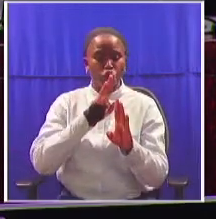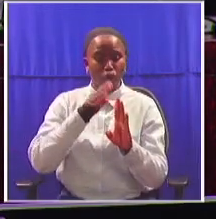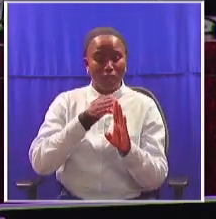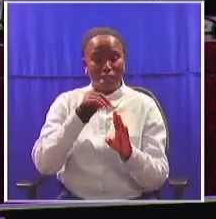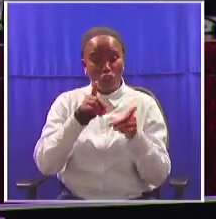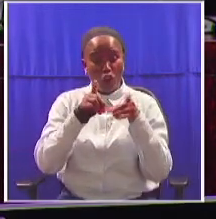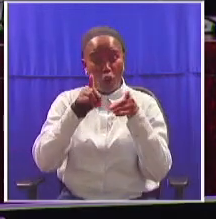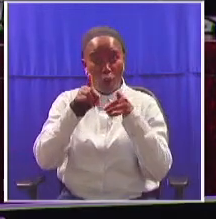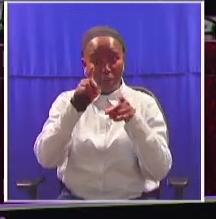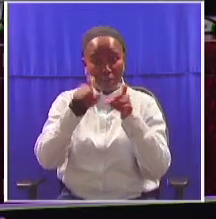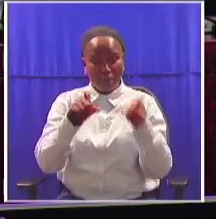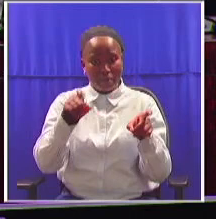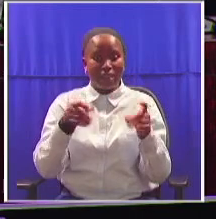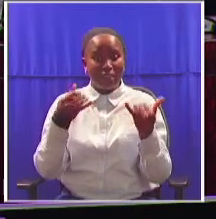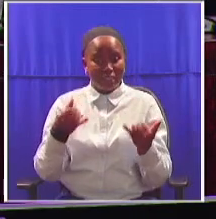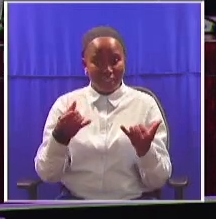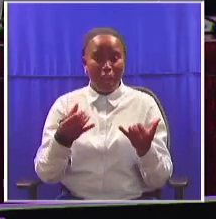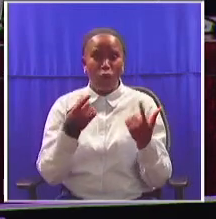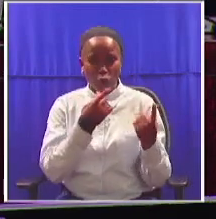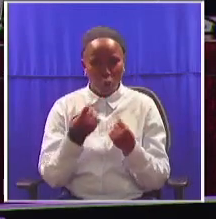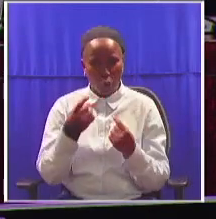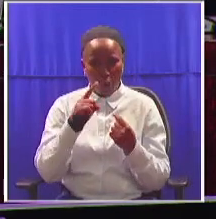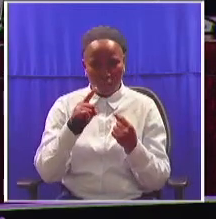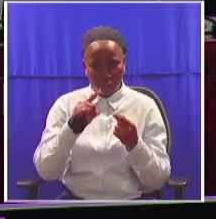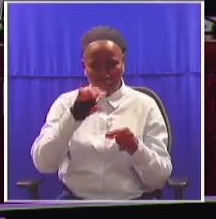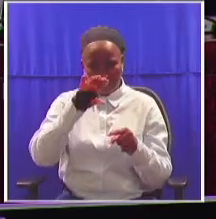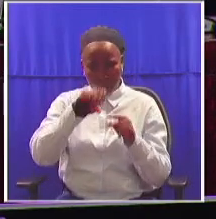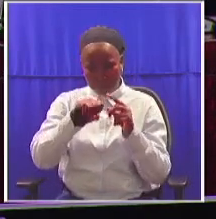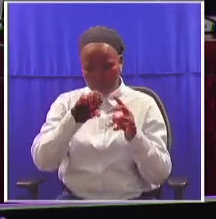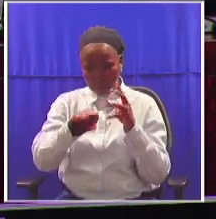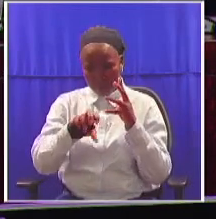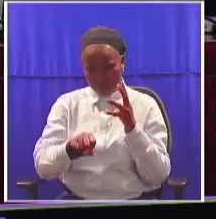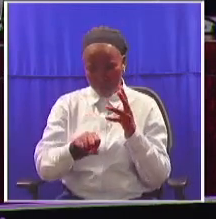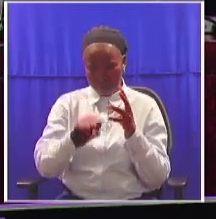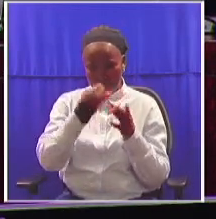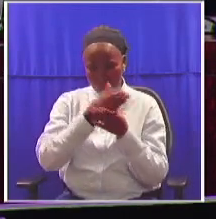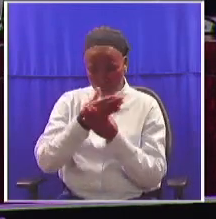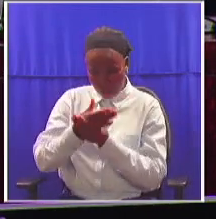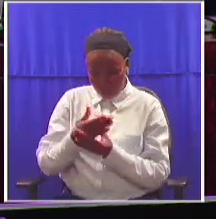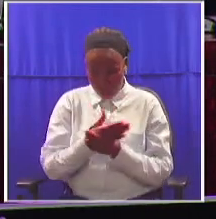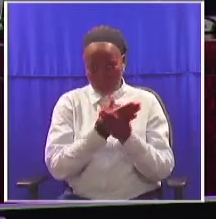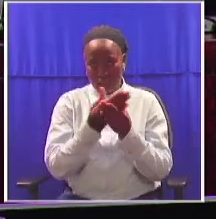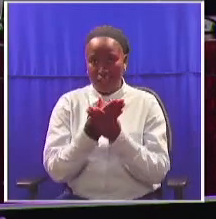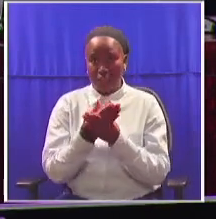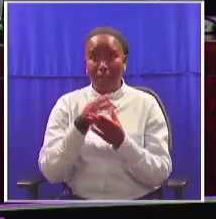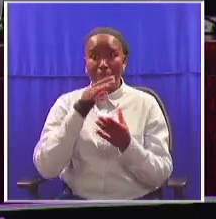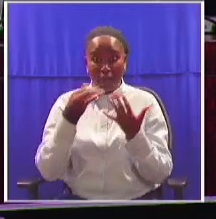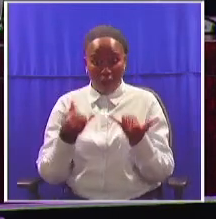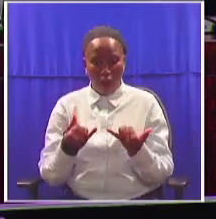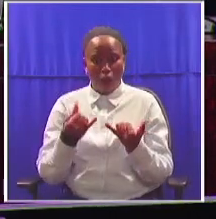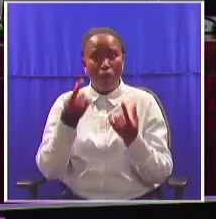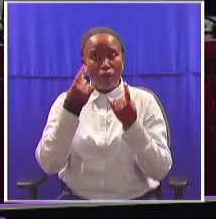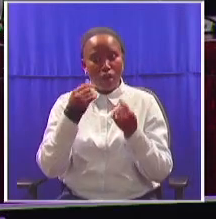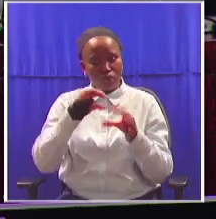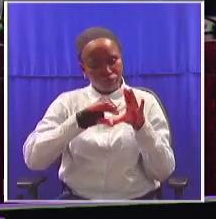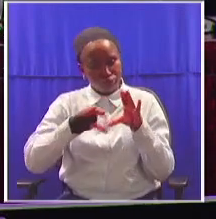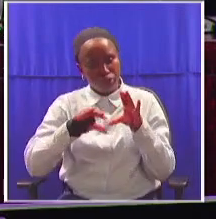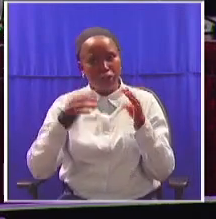lead by processing cases that have been recommended, and they are being financially capacitated as